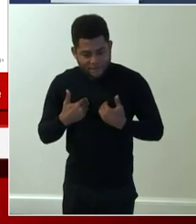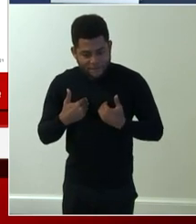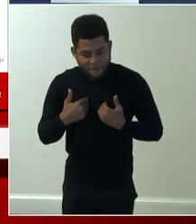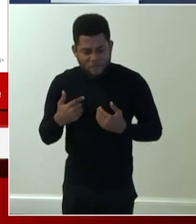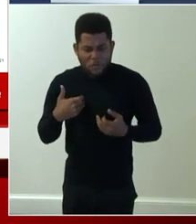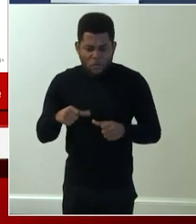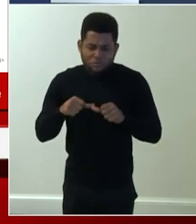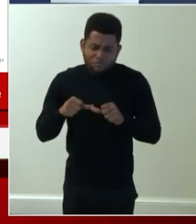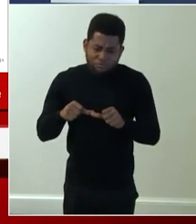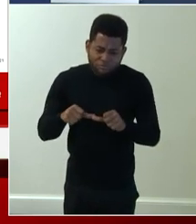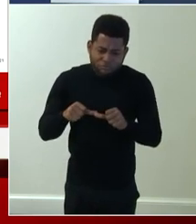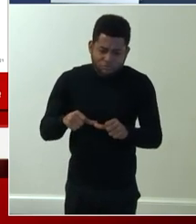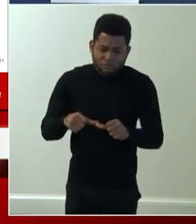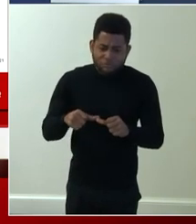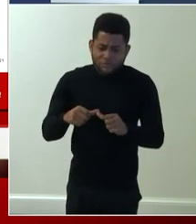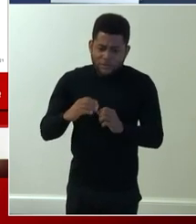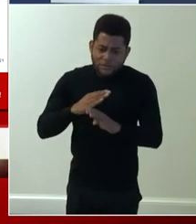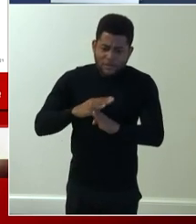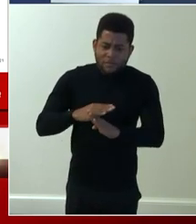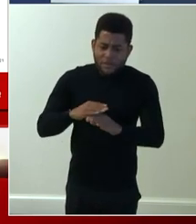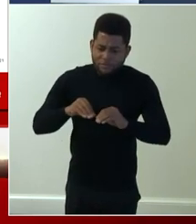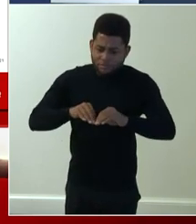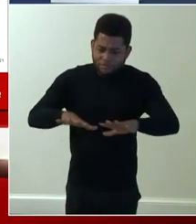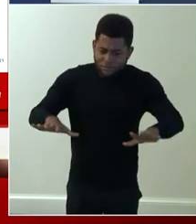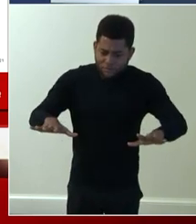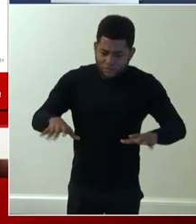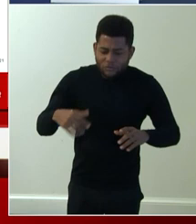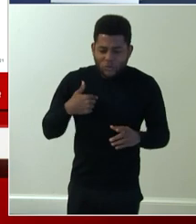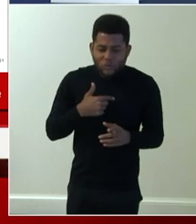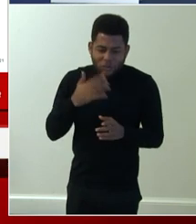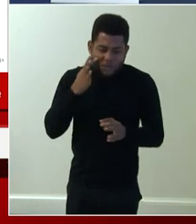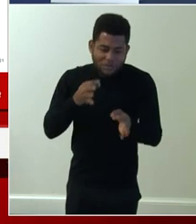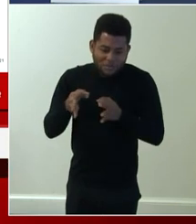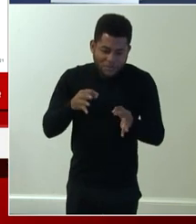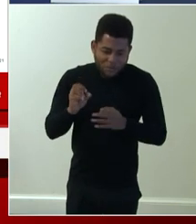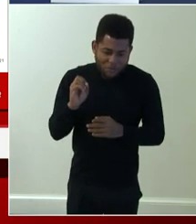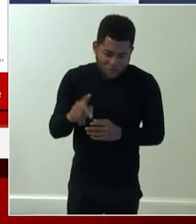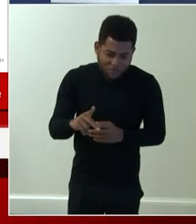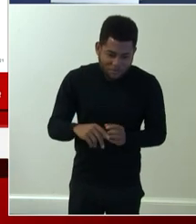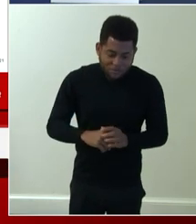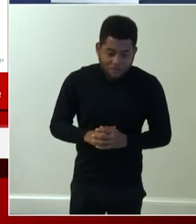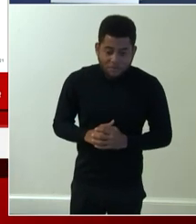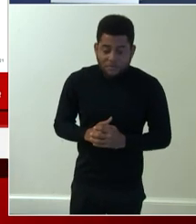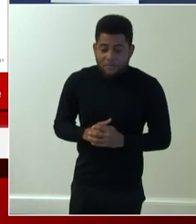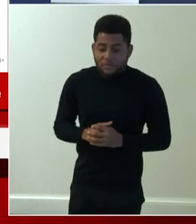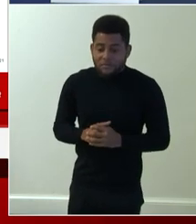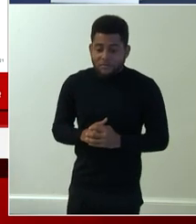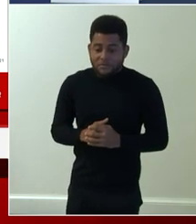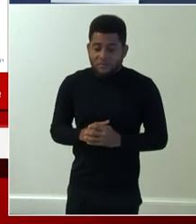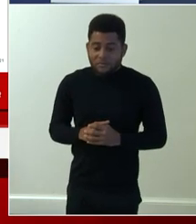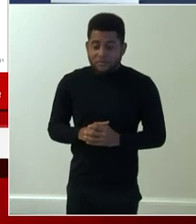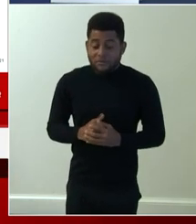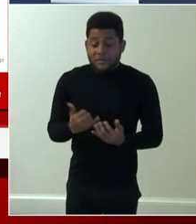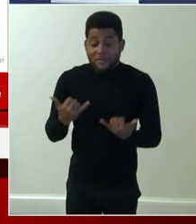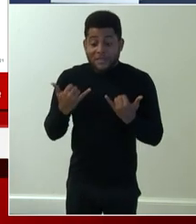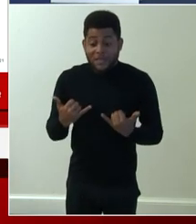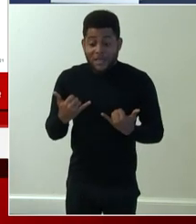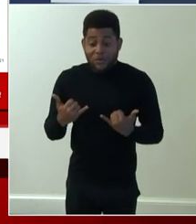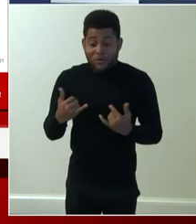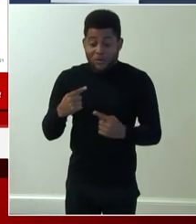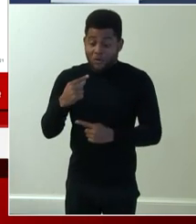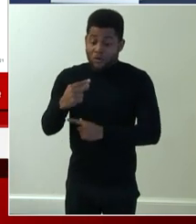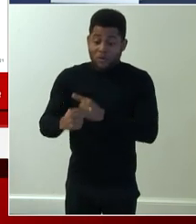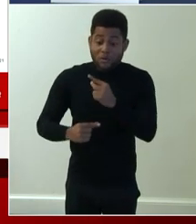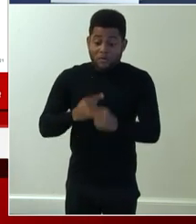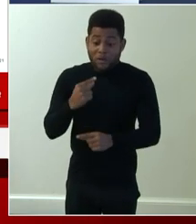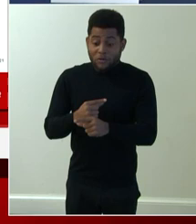of Omicron and of COVID-19. So we're going to get into some of that in a little bit. So the global genomic surveillance